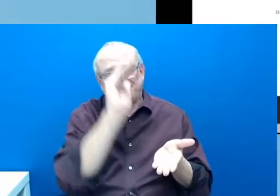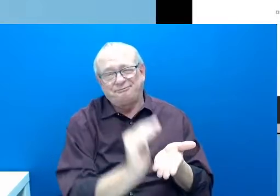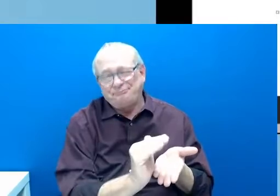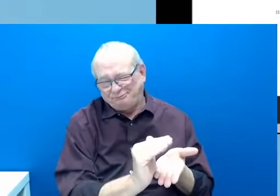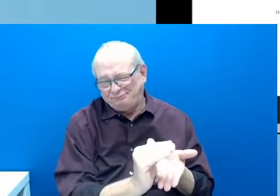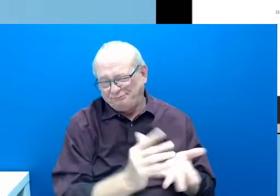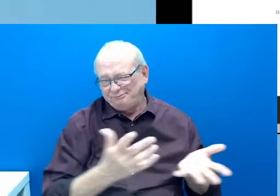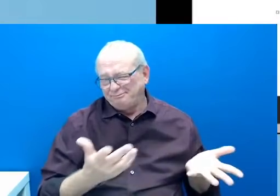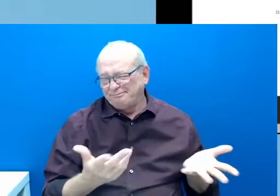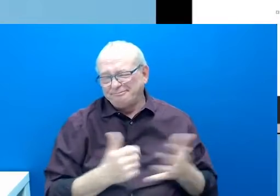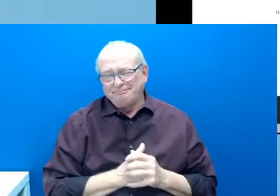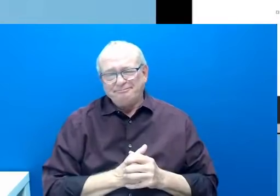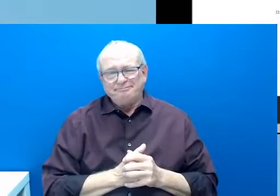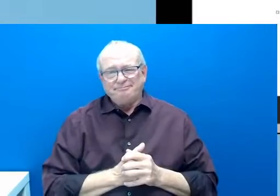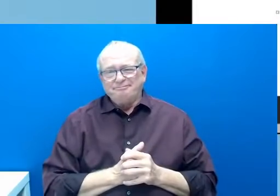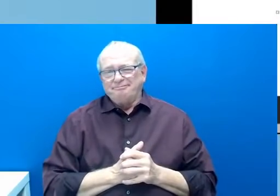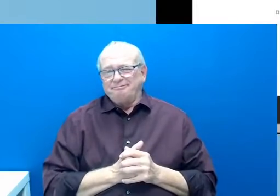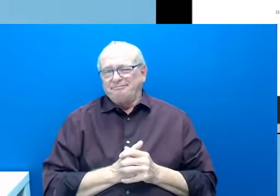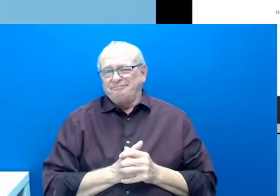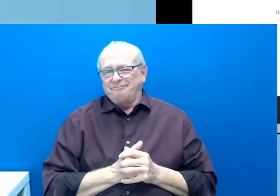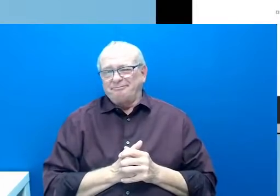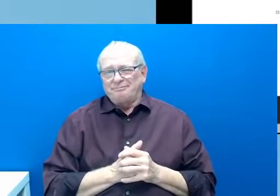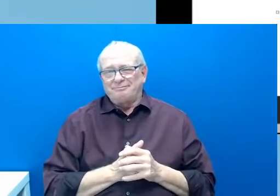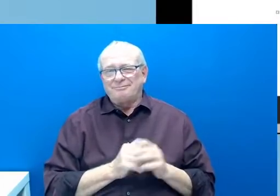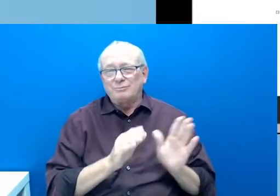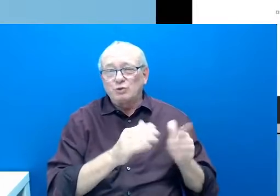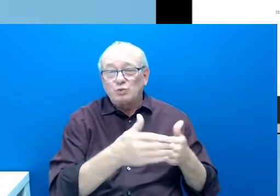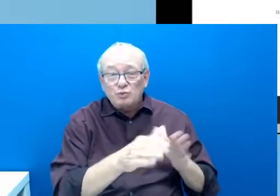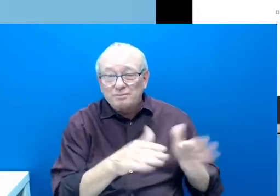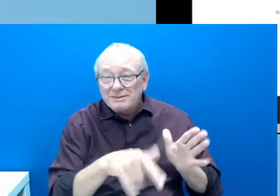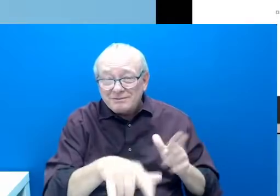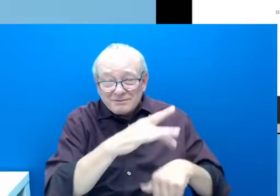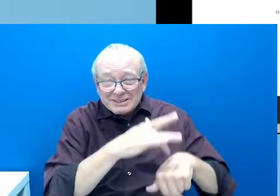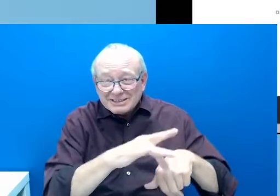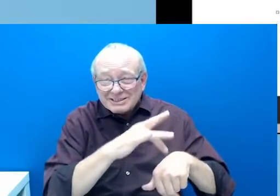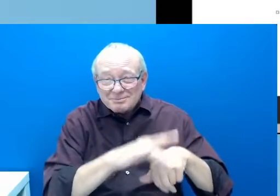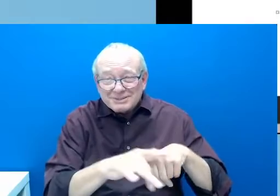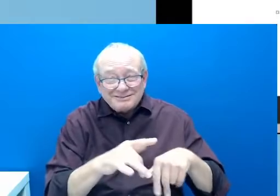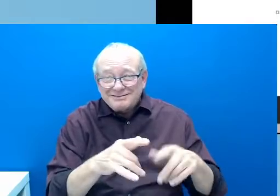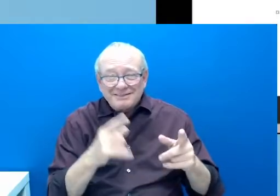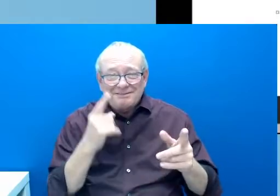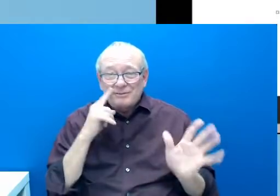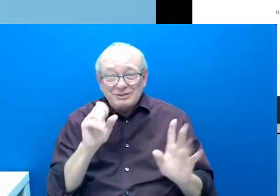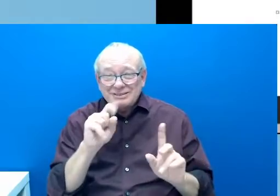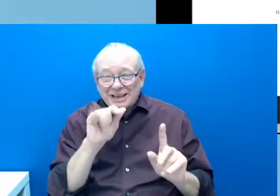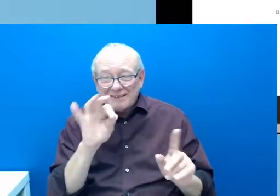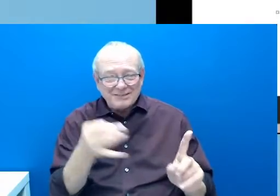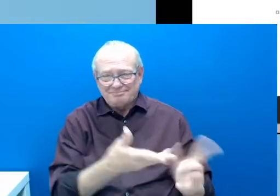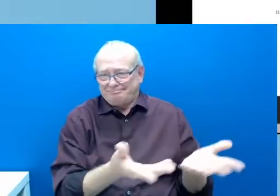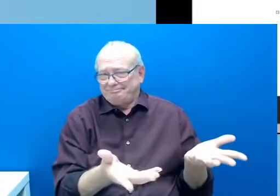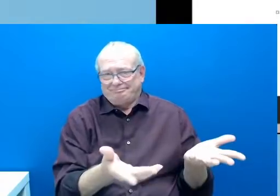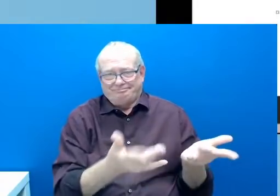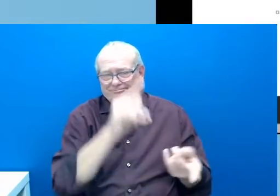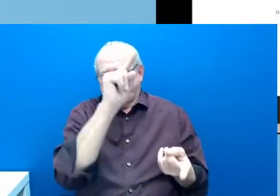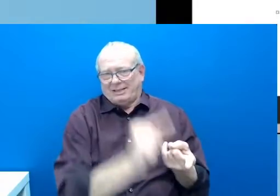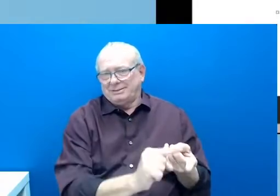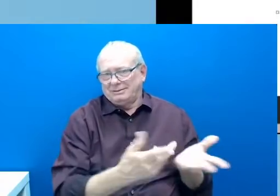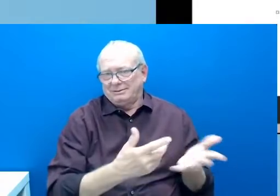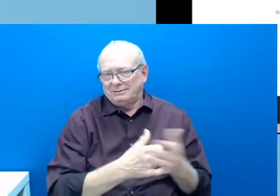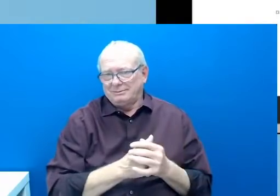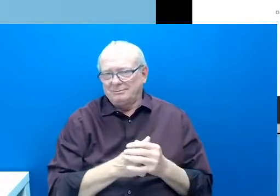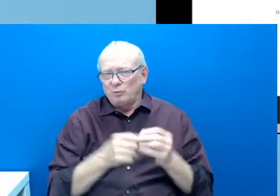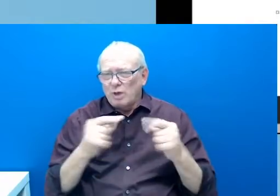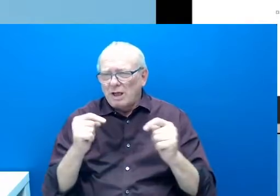at a much reduced capacity in terms of number of OR theaters that we're able to staff and provide. And for that reason, we're having to figure out what patients will